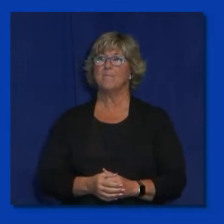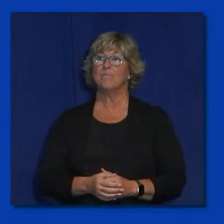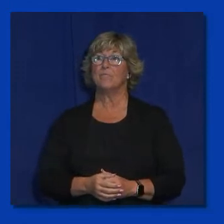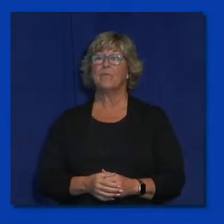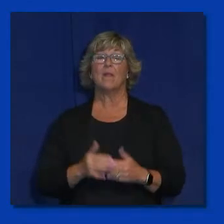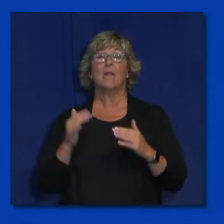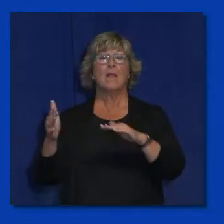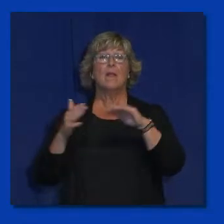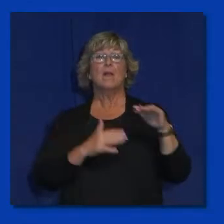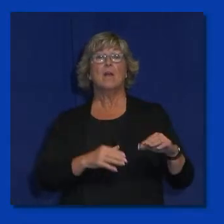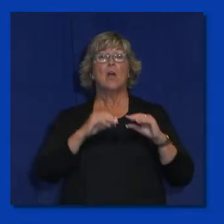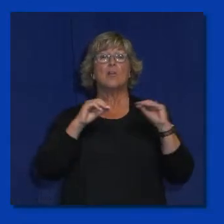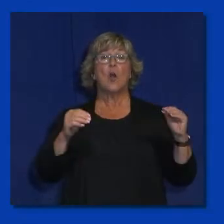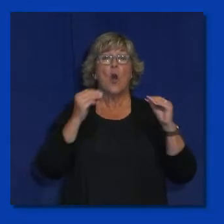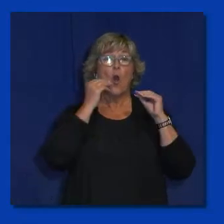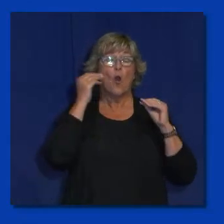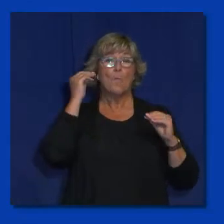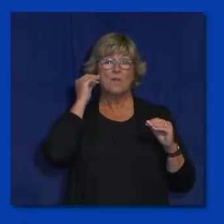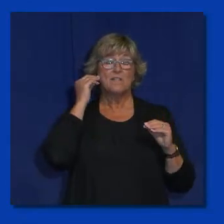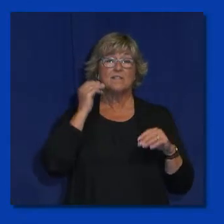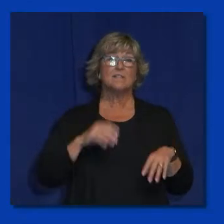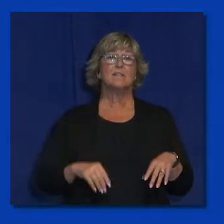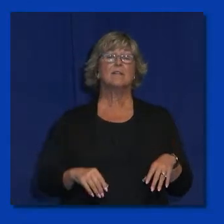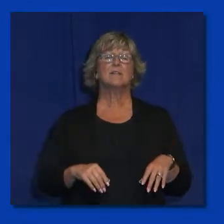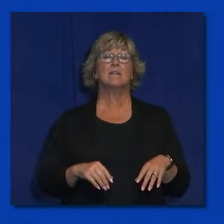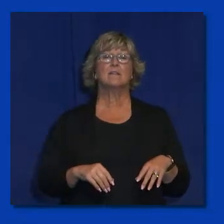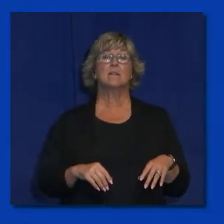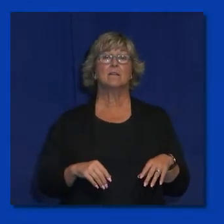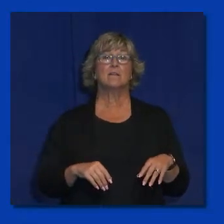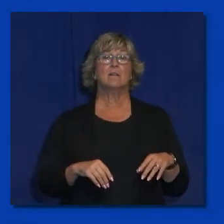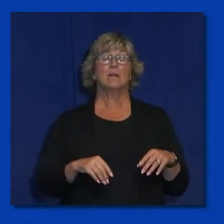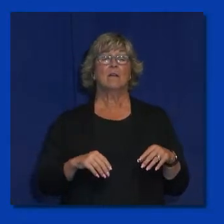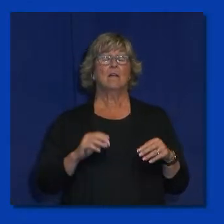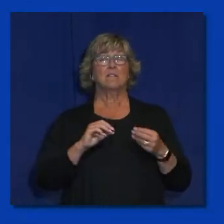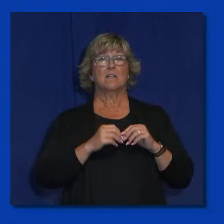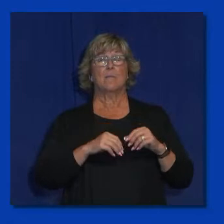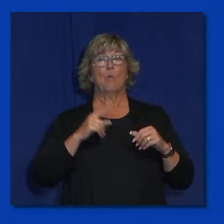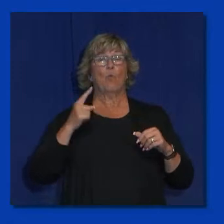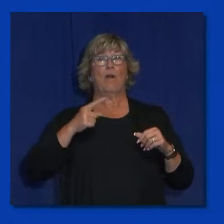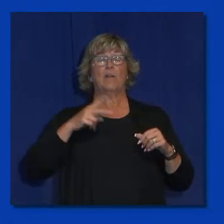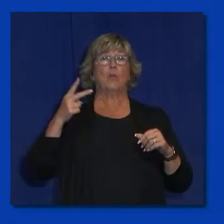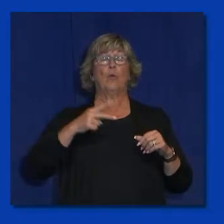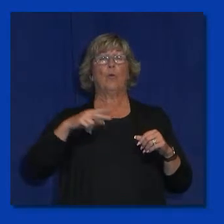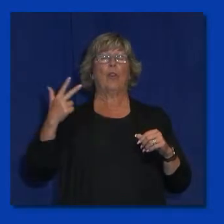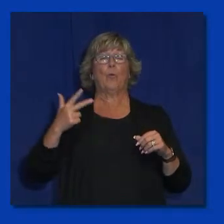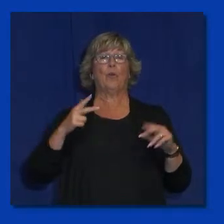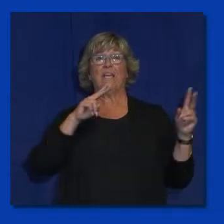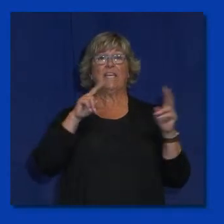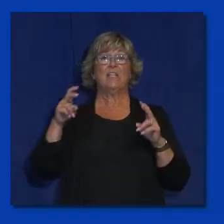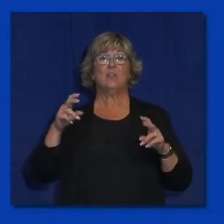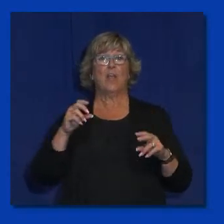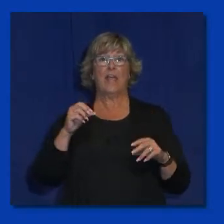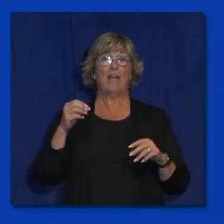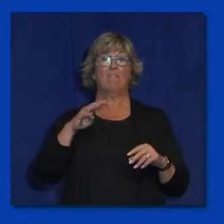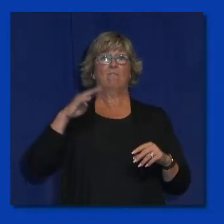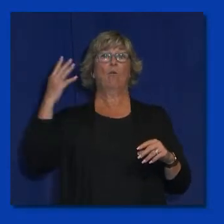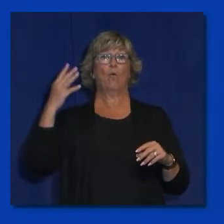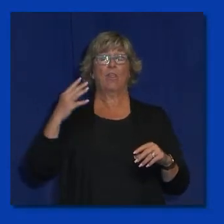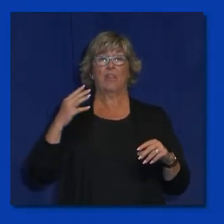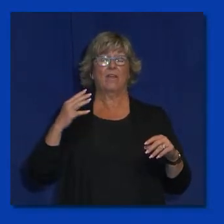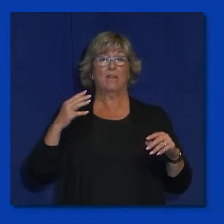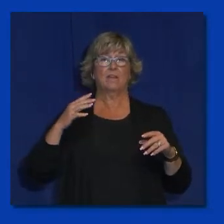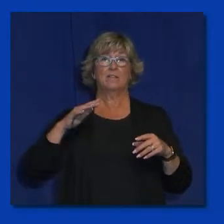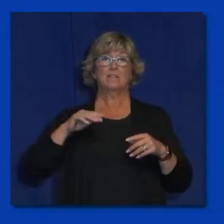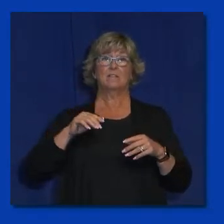Homelessness, if it's not the number 1, 2, and 3 issue in the state, it's number 1, 2, 3, and 4 issue in